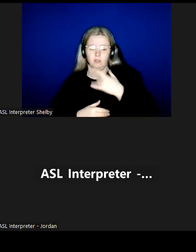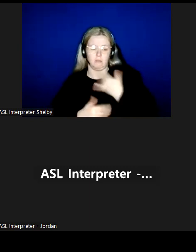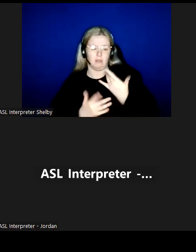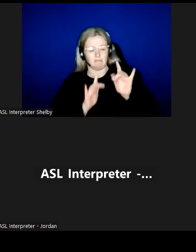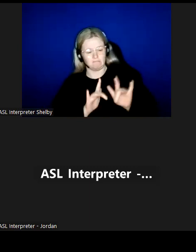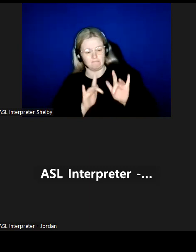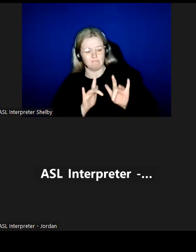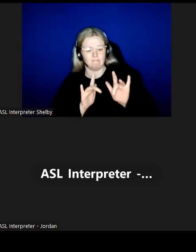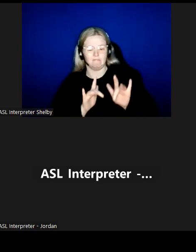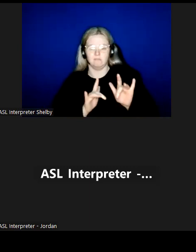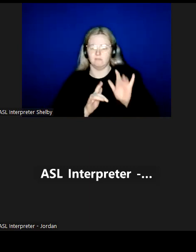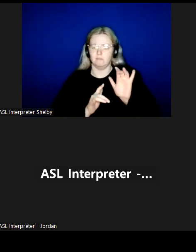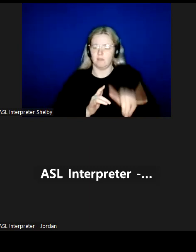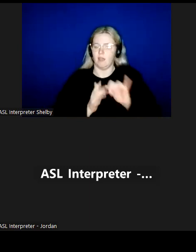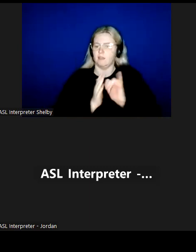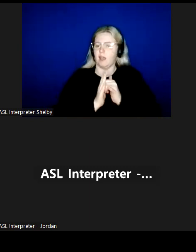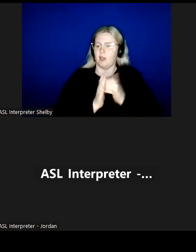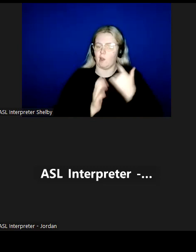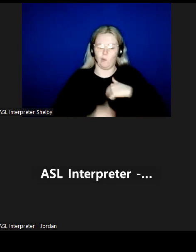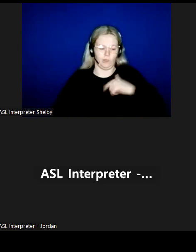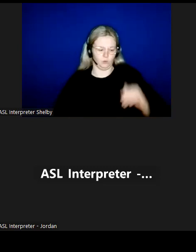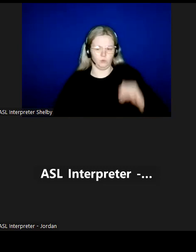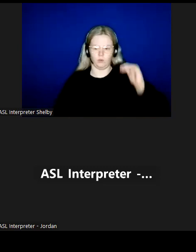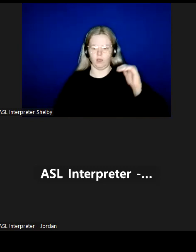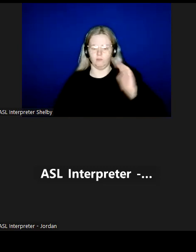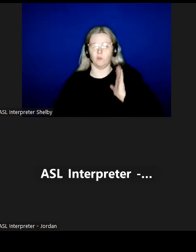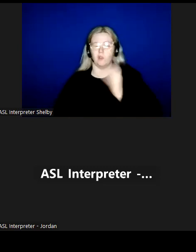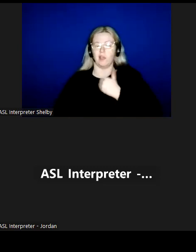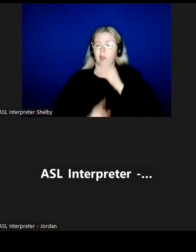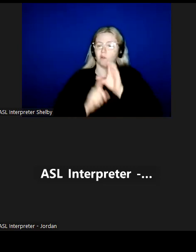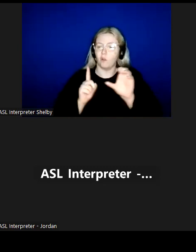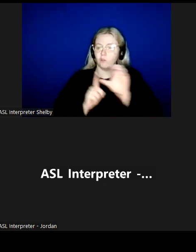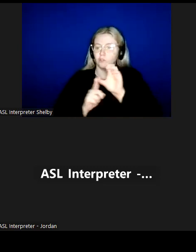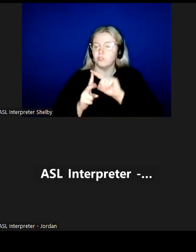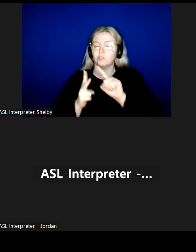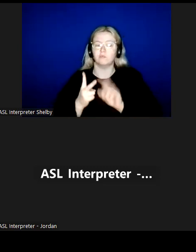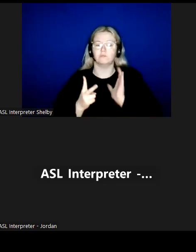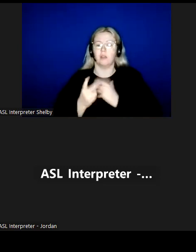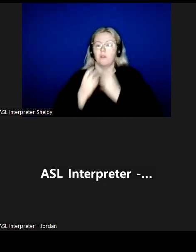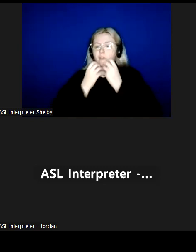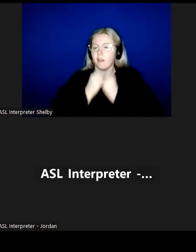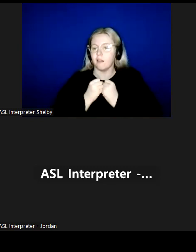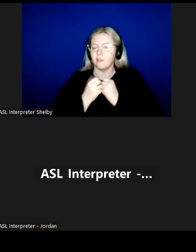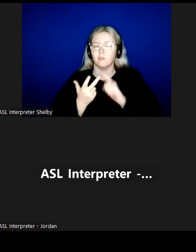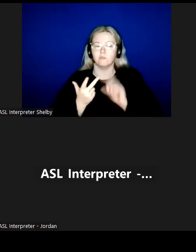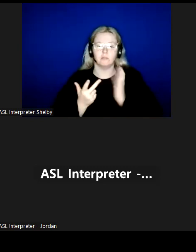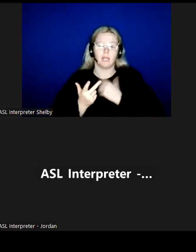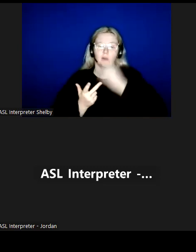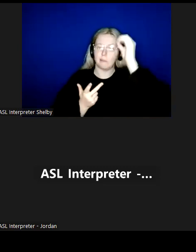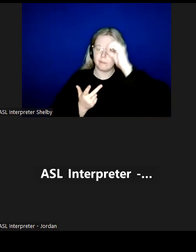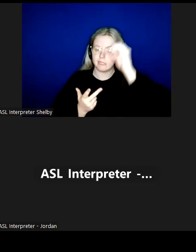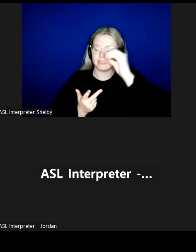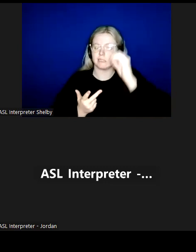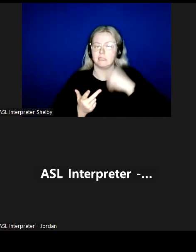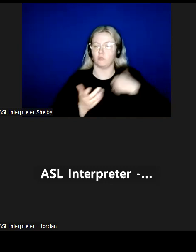our upbringing, our own cultural beliefs, our own practices, the rituals in which we engage in during